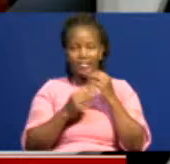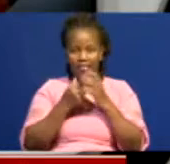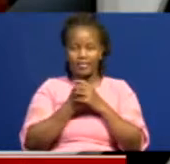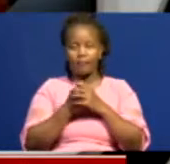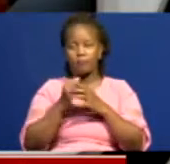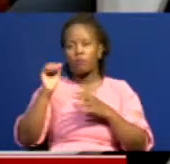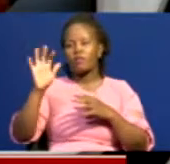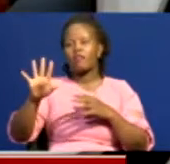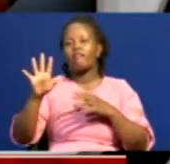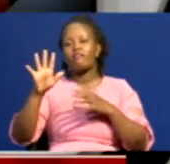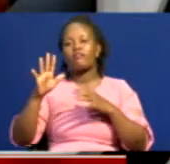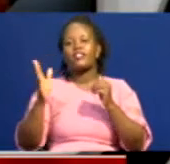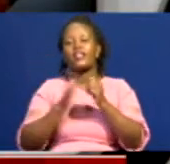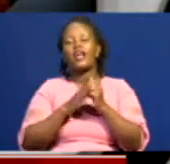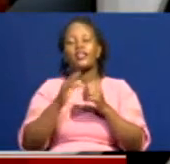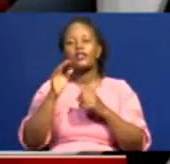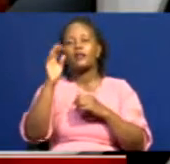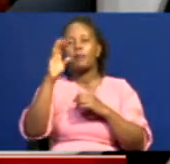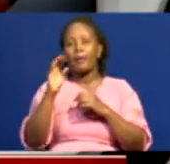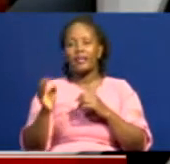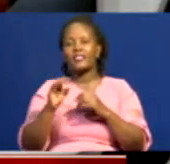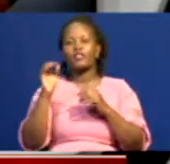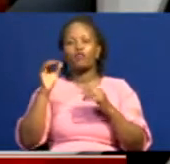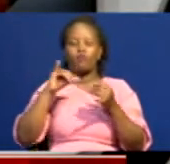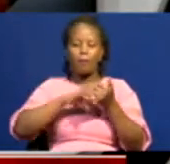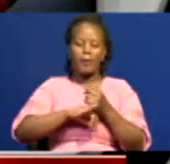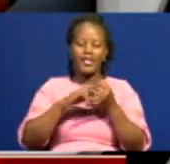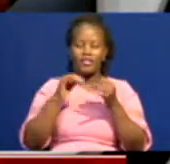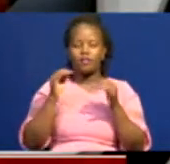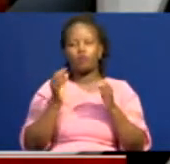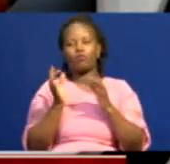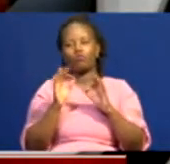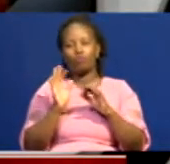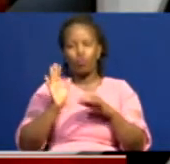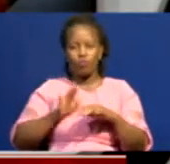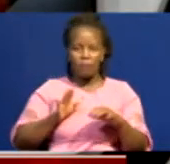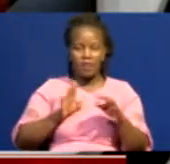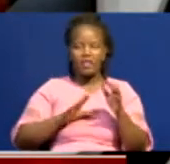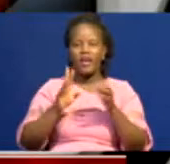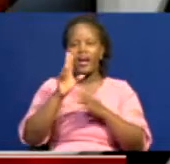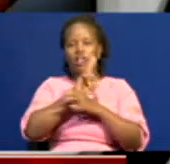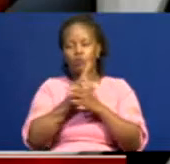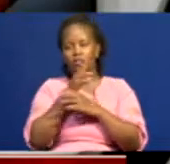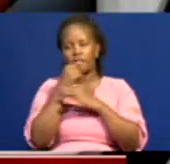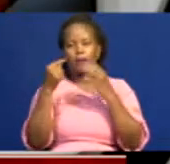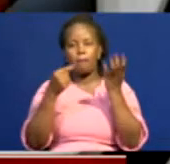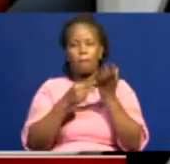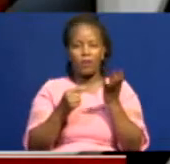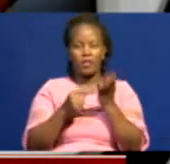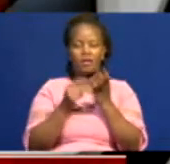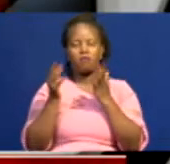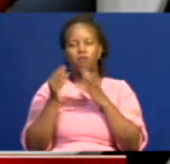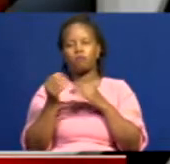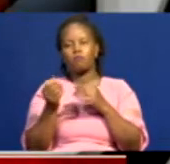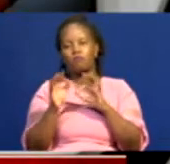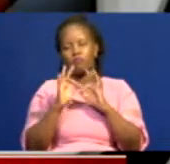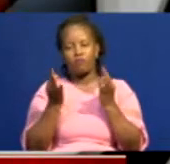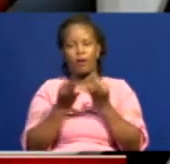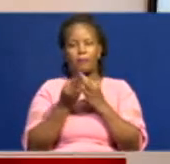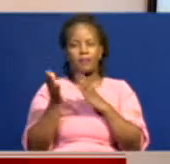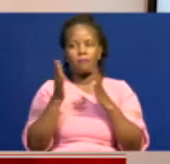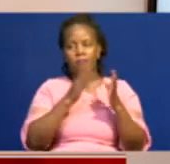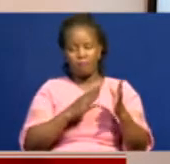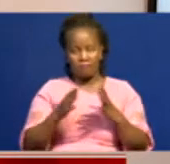59% of married women are using modern contraceptives. Kasichana Masha is that report.